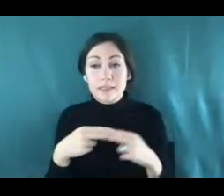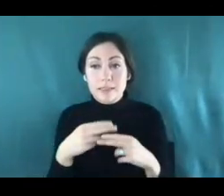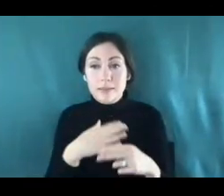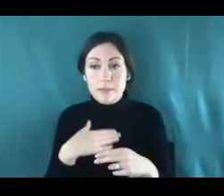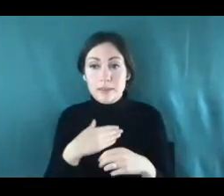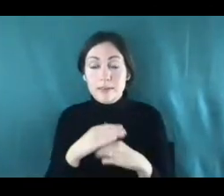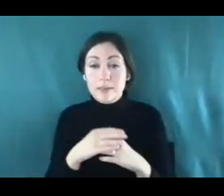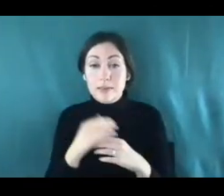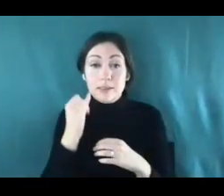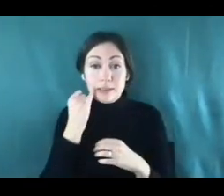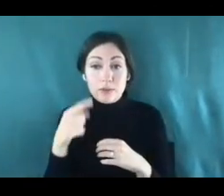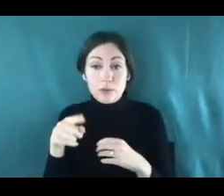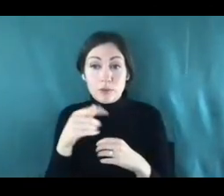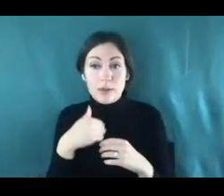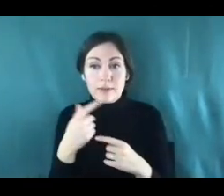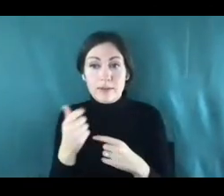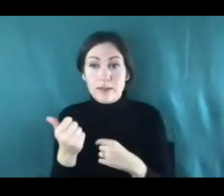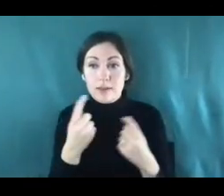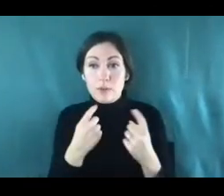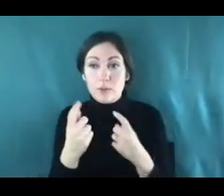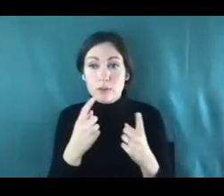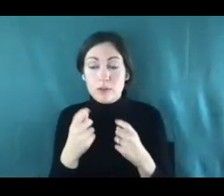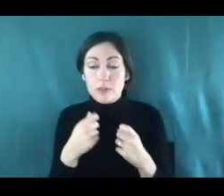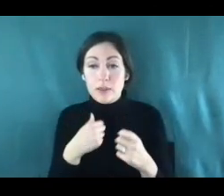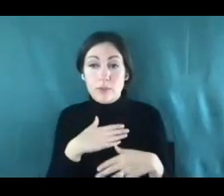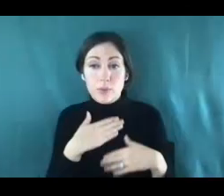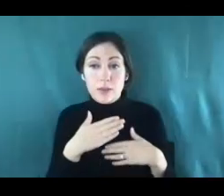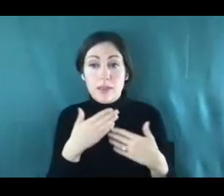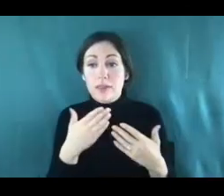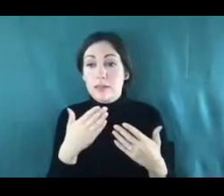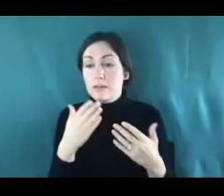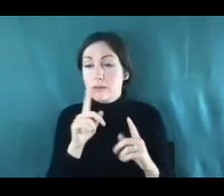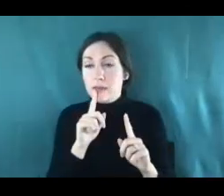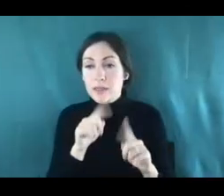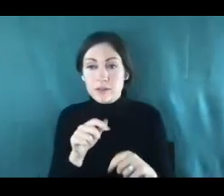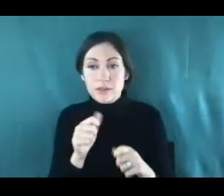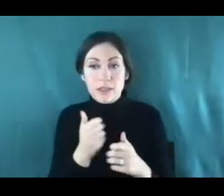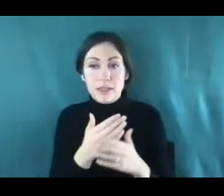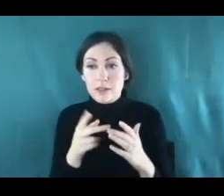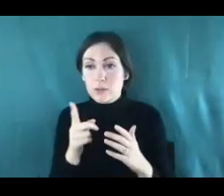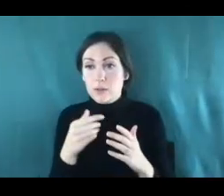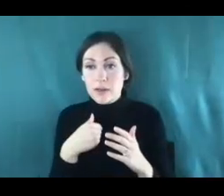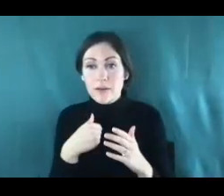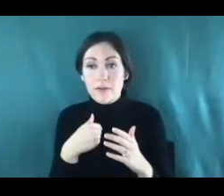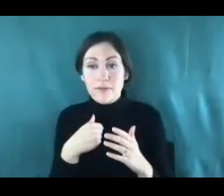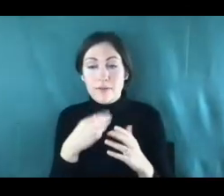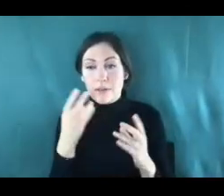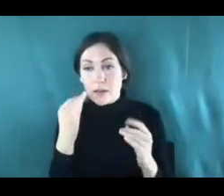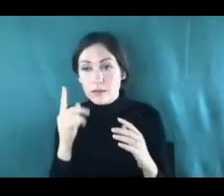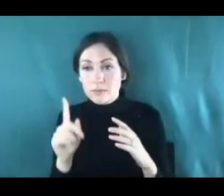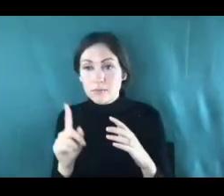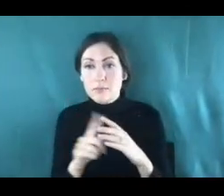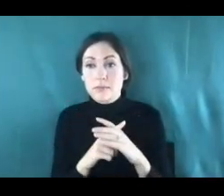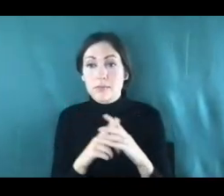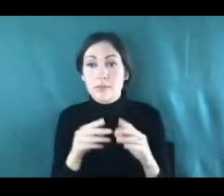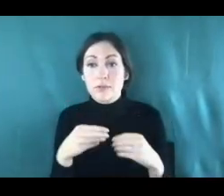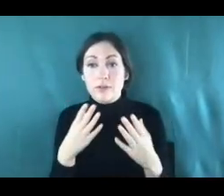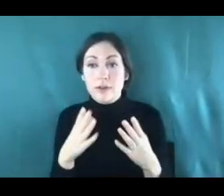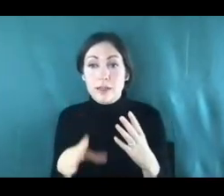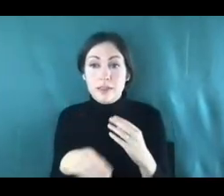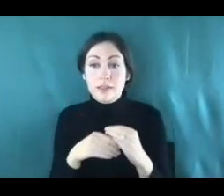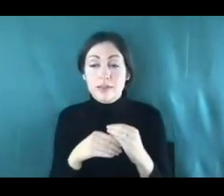If you have any questions, I'm happy to answer anything that you have come up with and provide additional